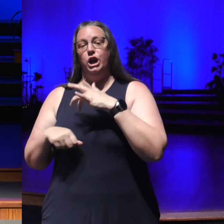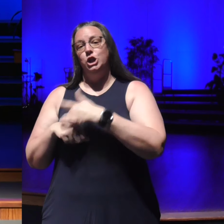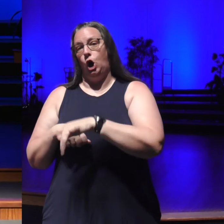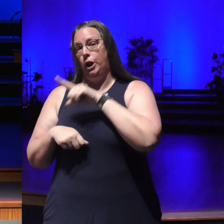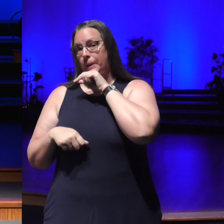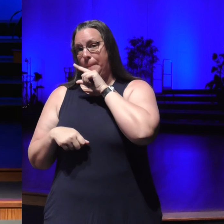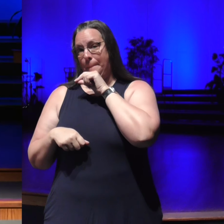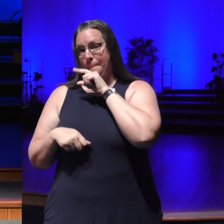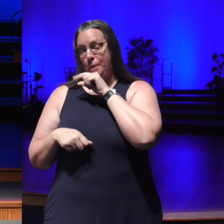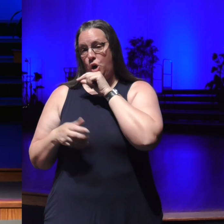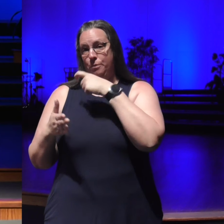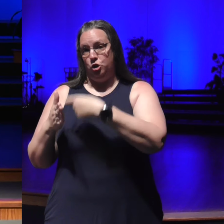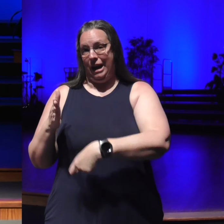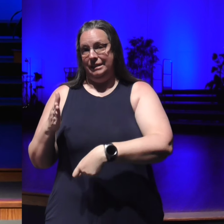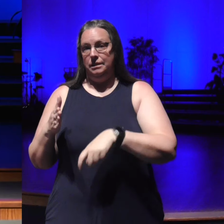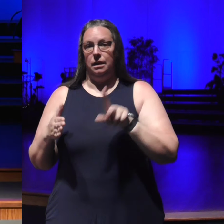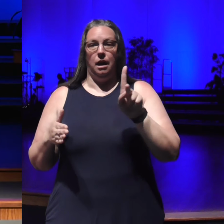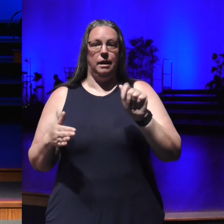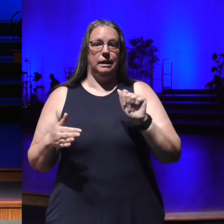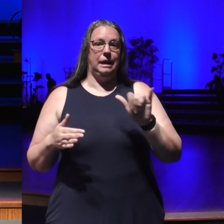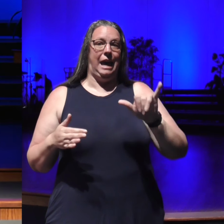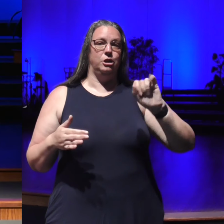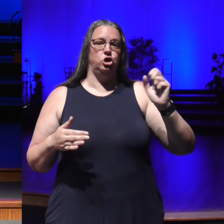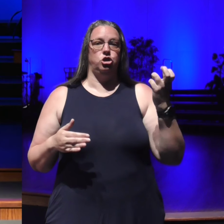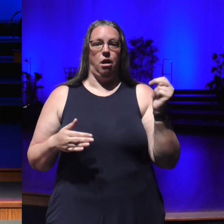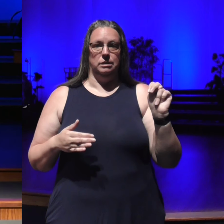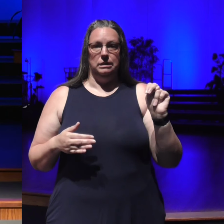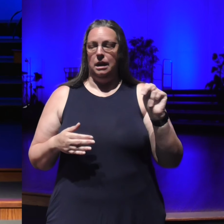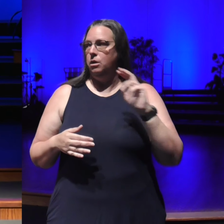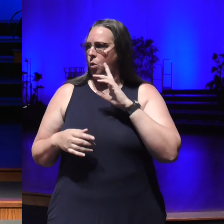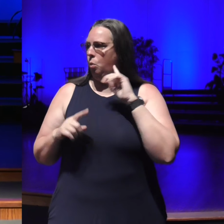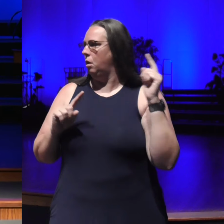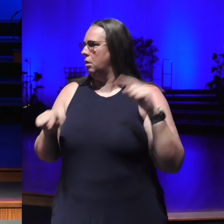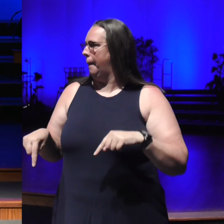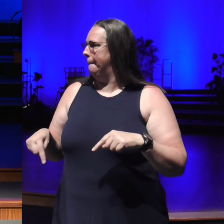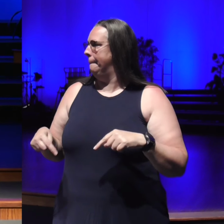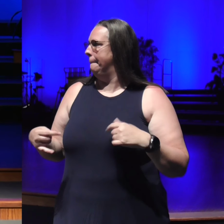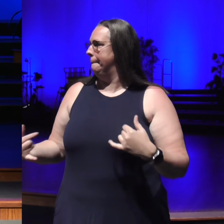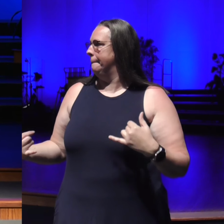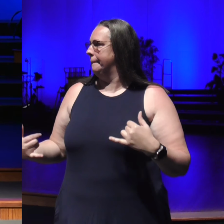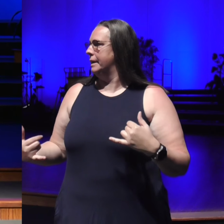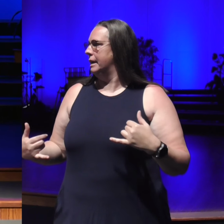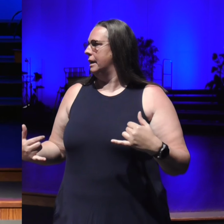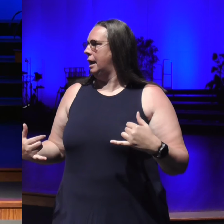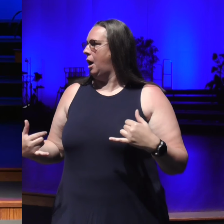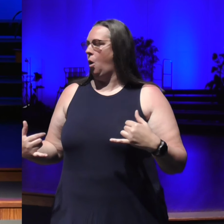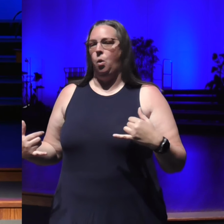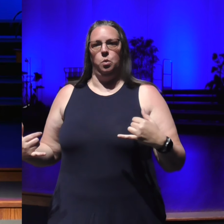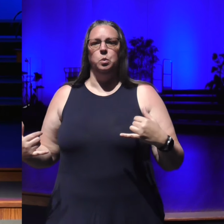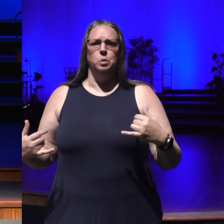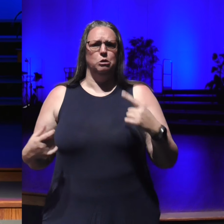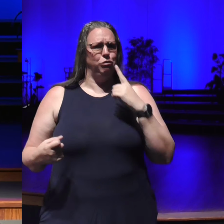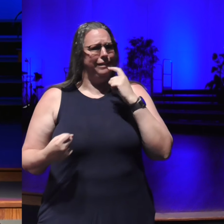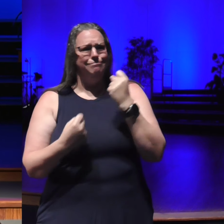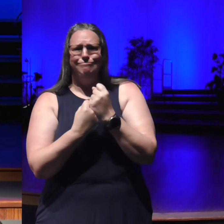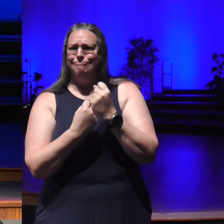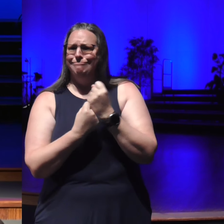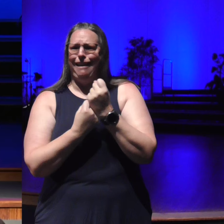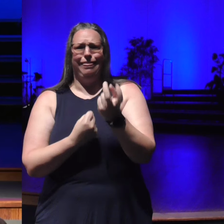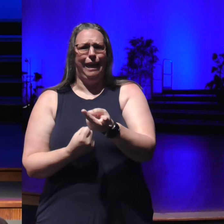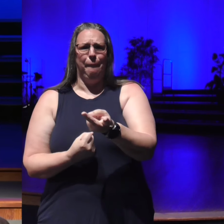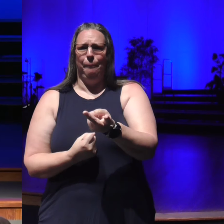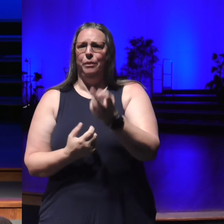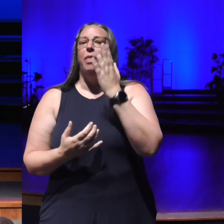Kay Johnson, who is a leader in our healing ministry, I'm going to invite her up right now, is big fans of these folks and is part of why